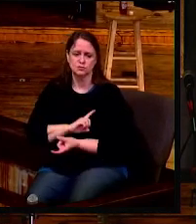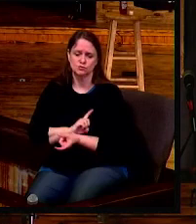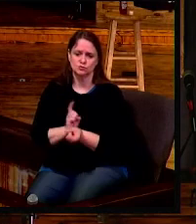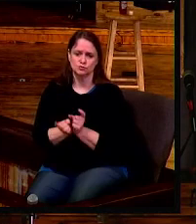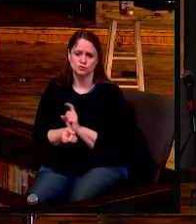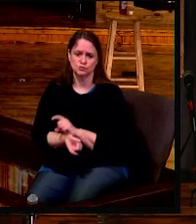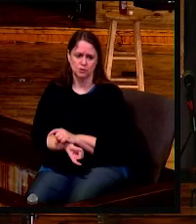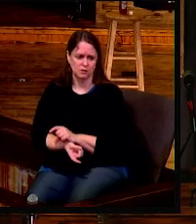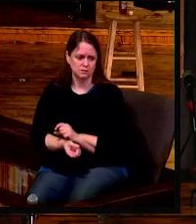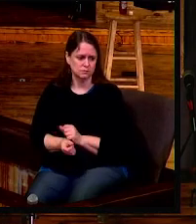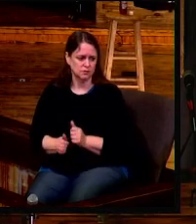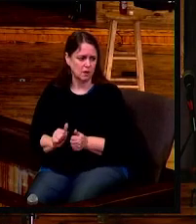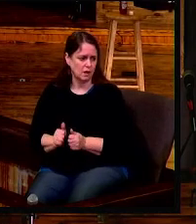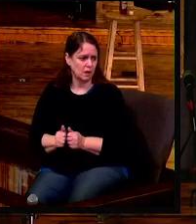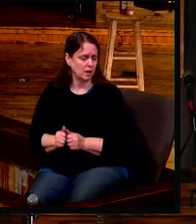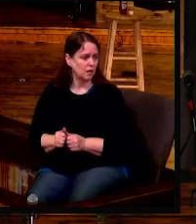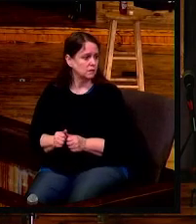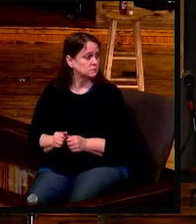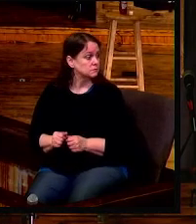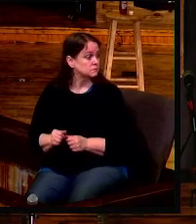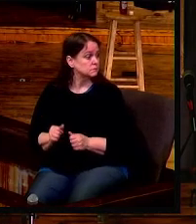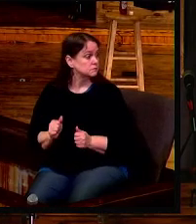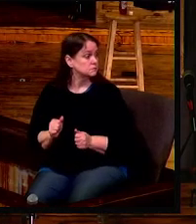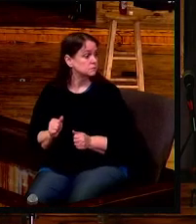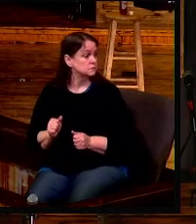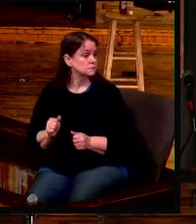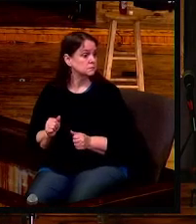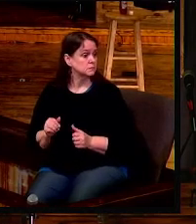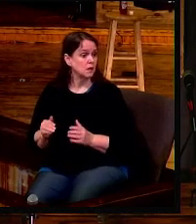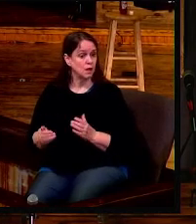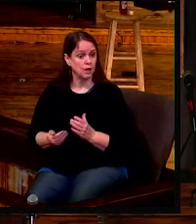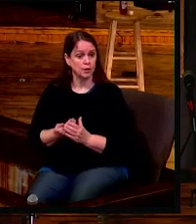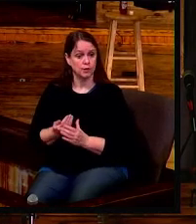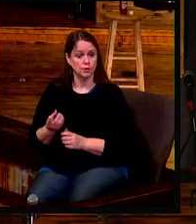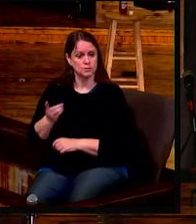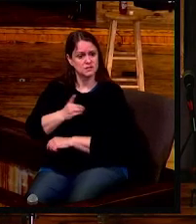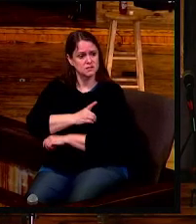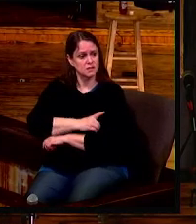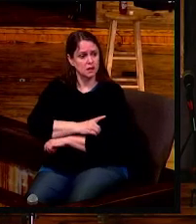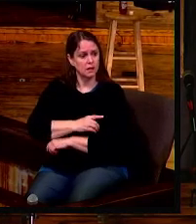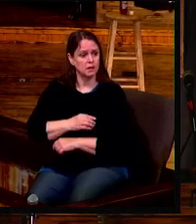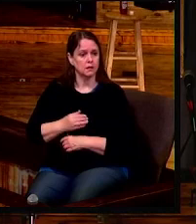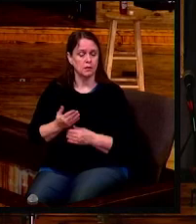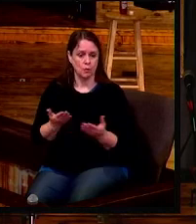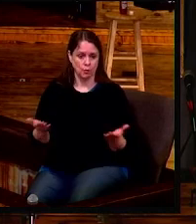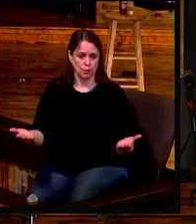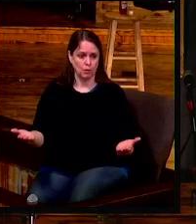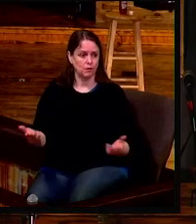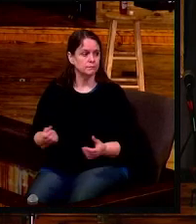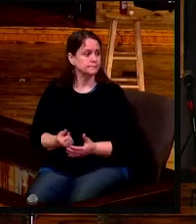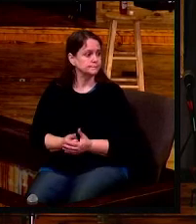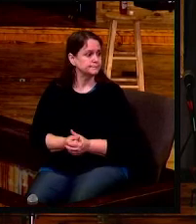If you were new to the, do we have anybody new here today? Brand new, never been to this church? Amen. Well, welcome. Thank you for coming.